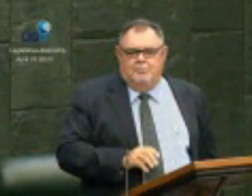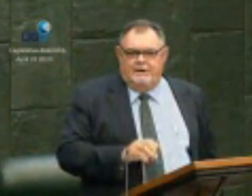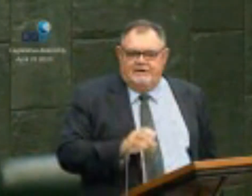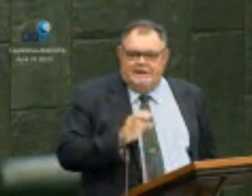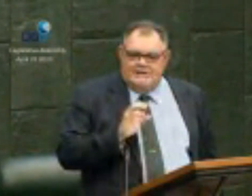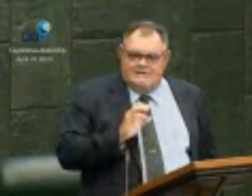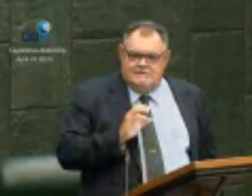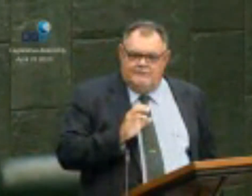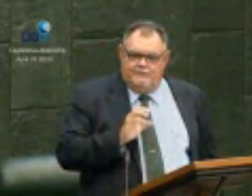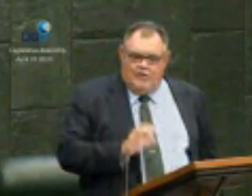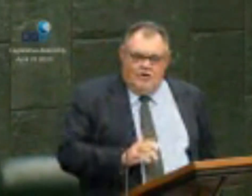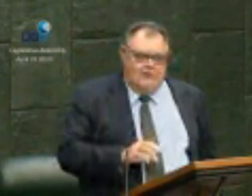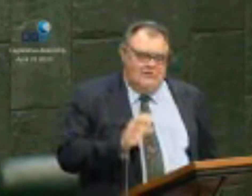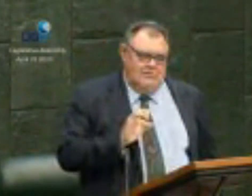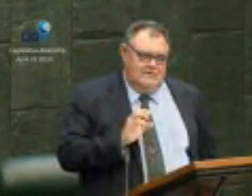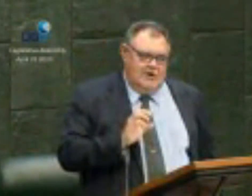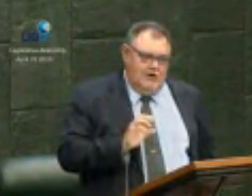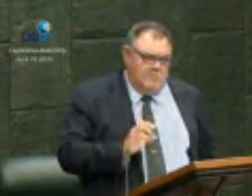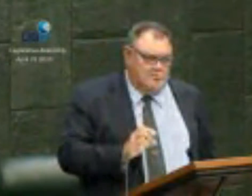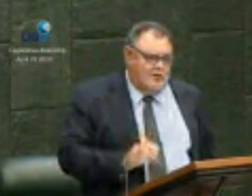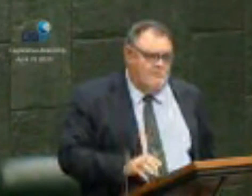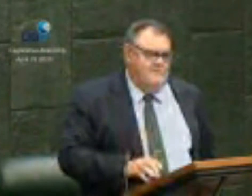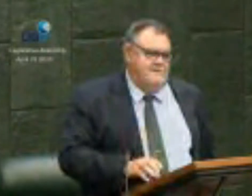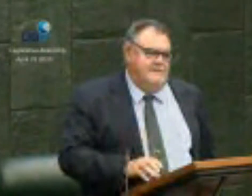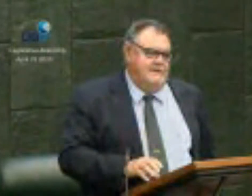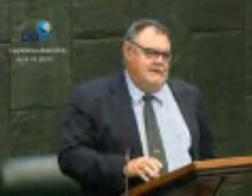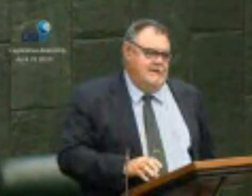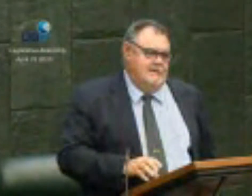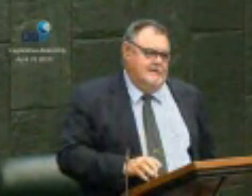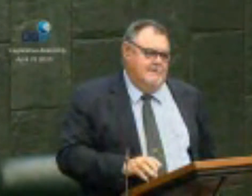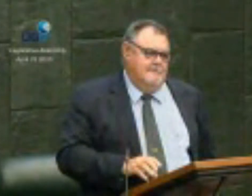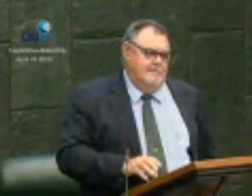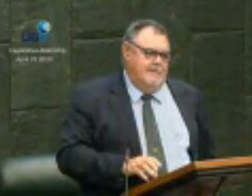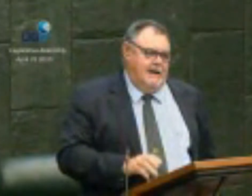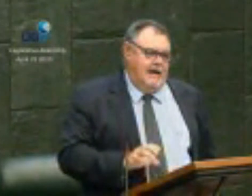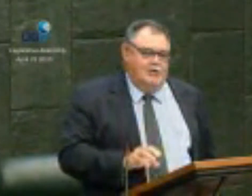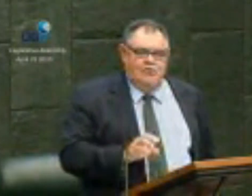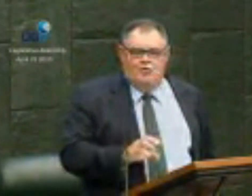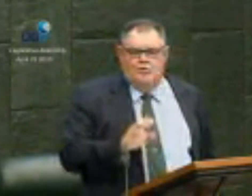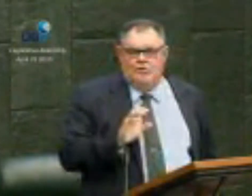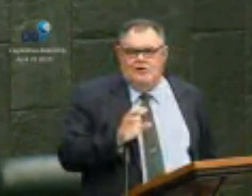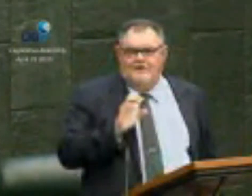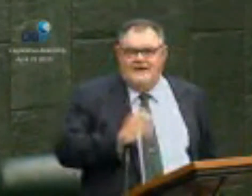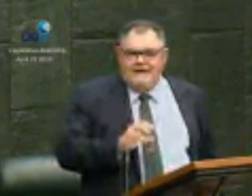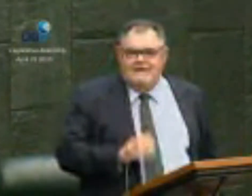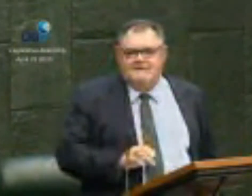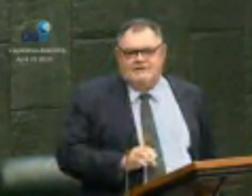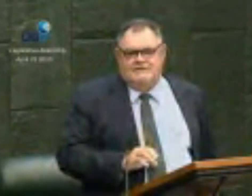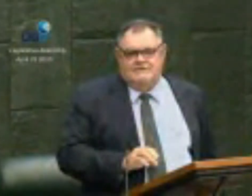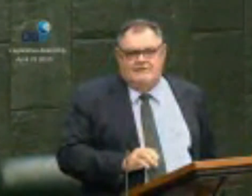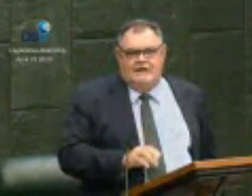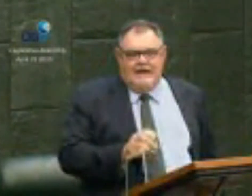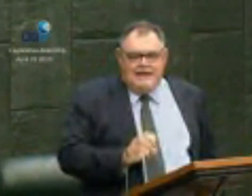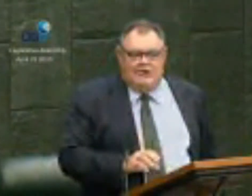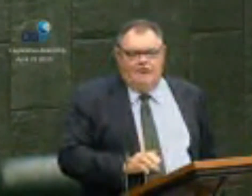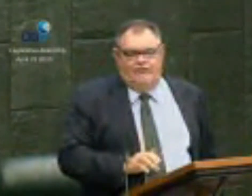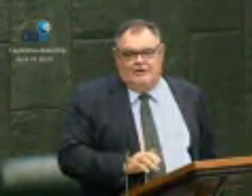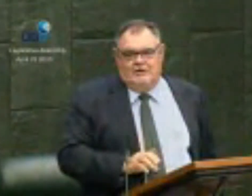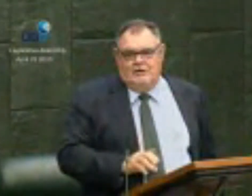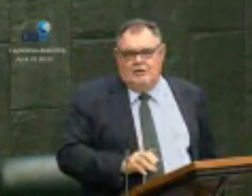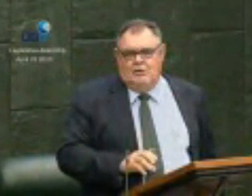of problems. And I don't know of any instance in any country where